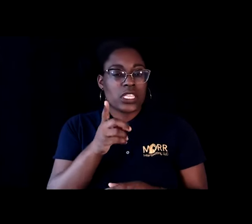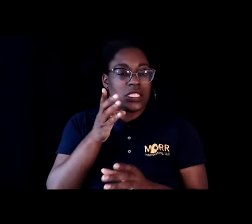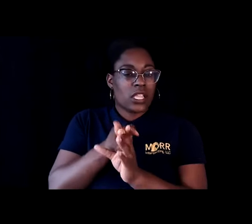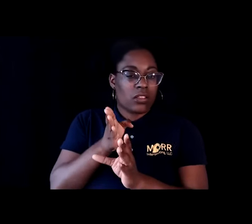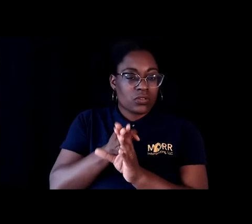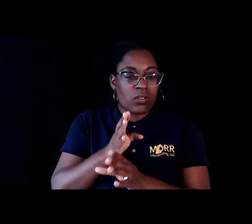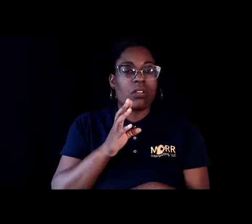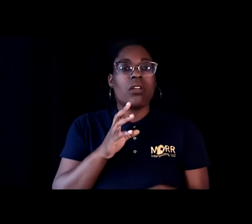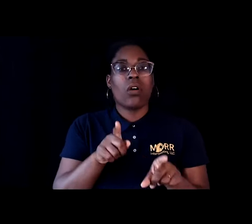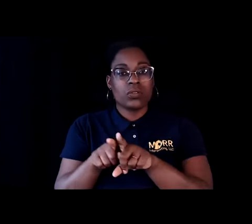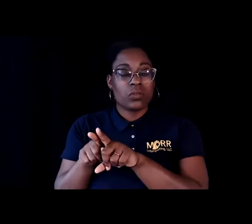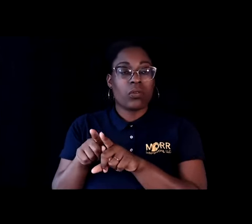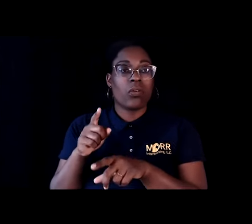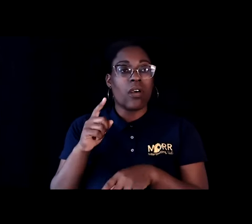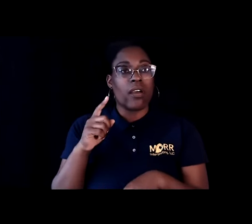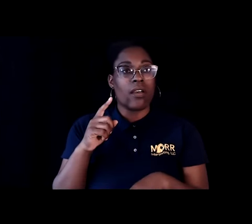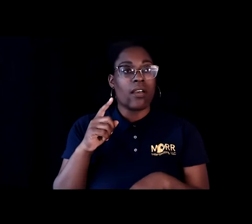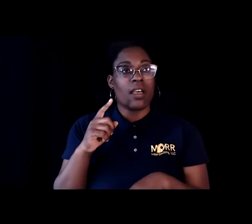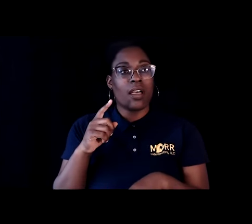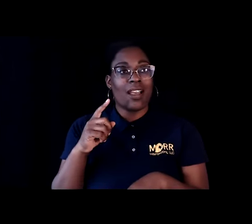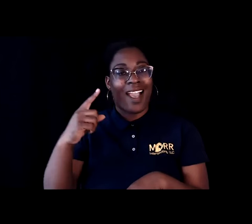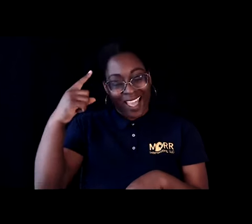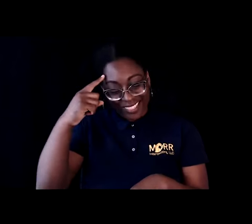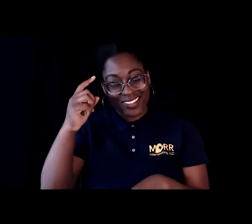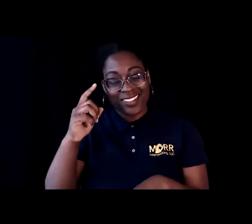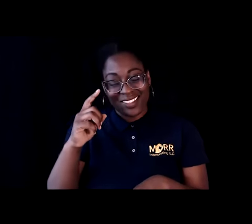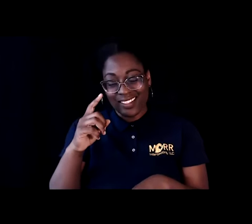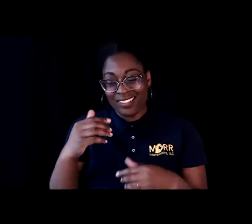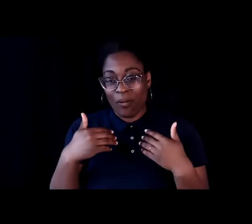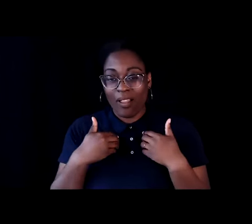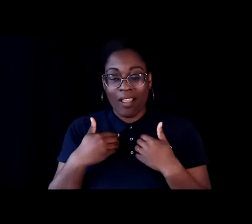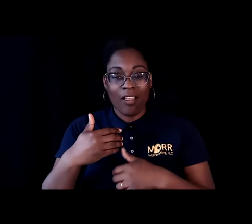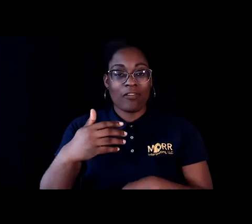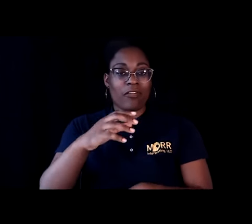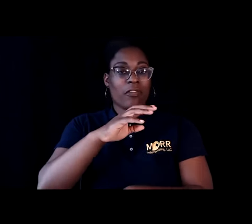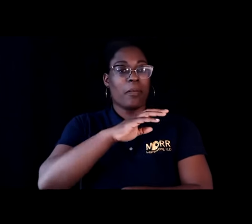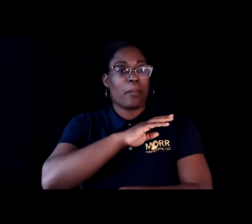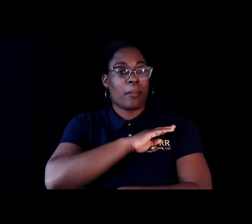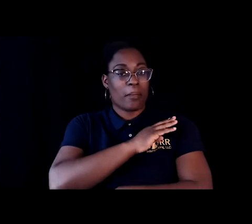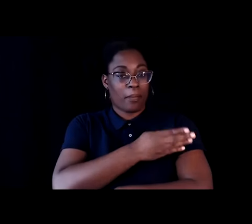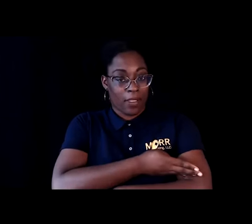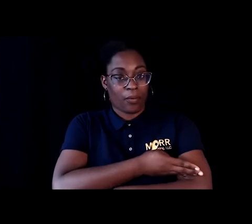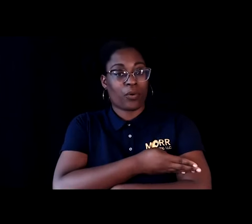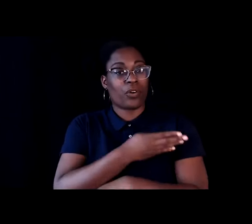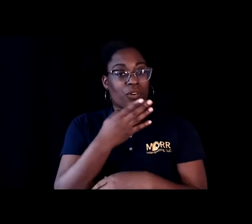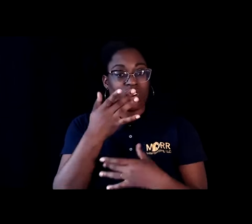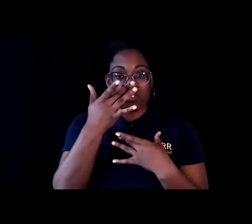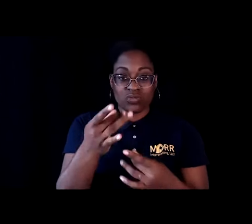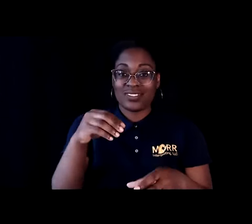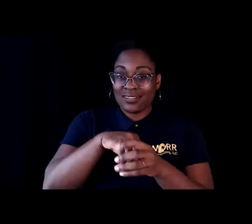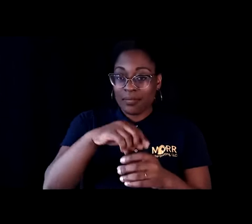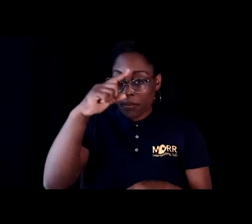has to do with the fact that there are power interests in Black communities that also want to